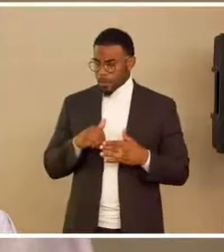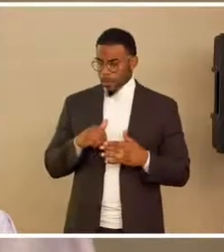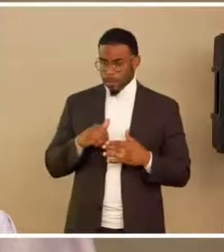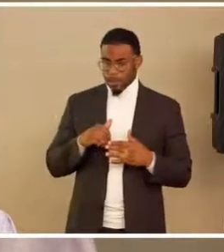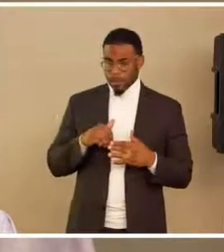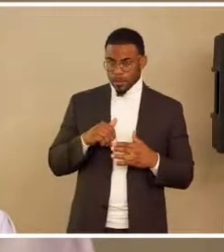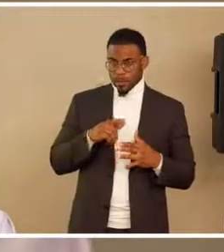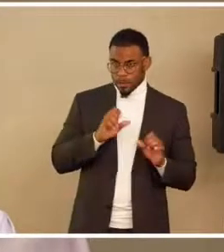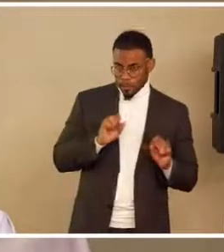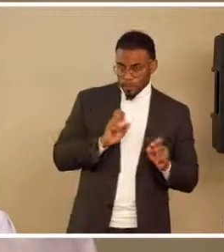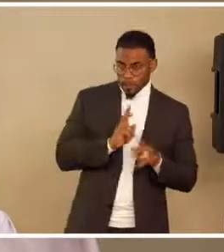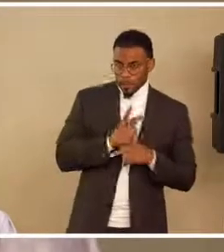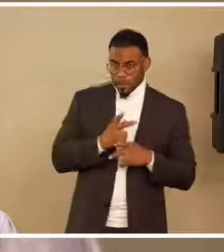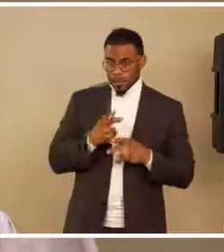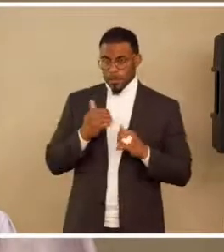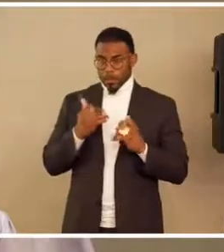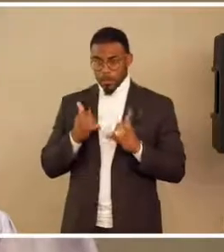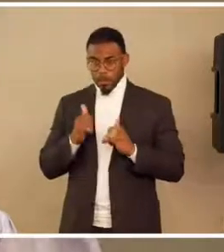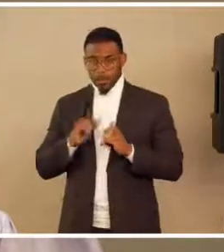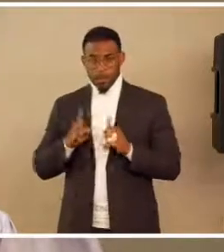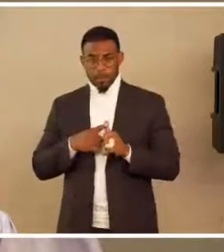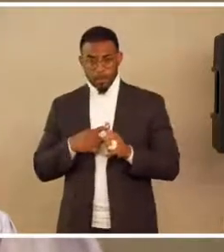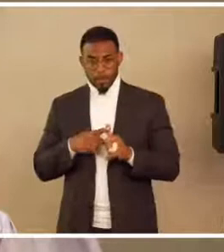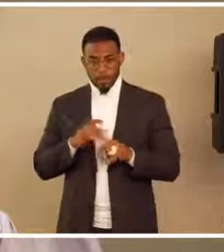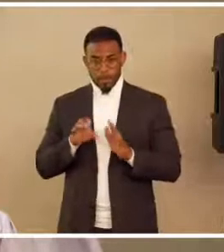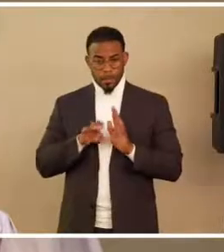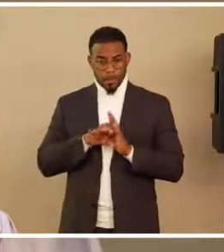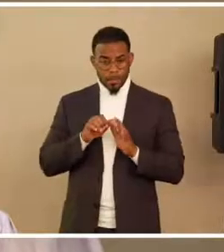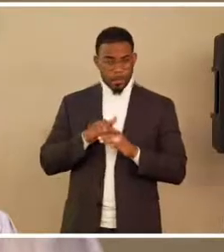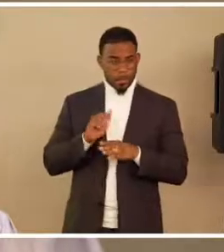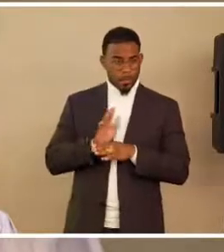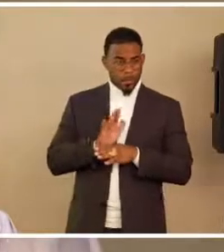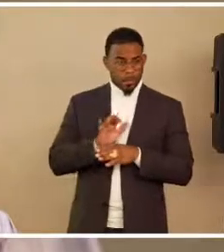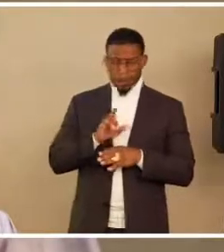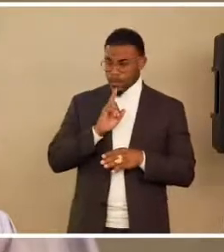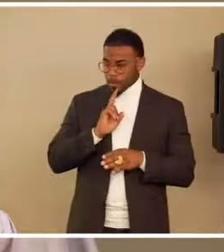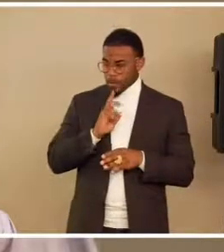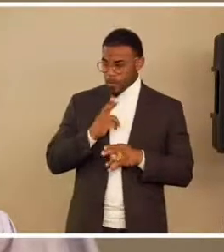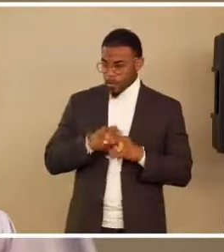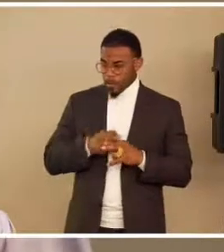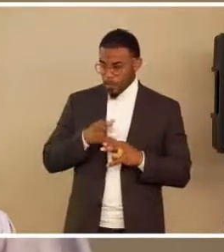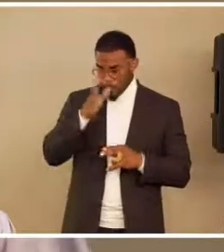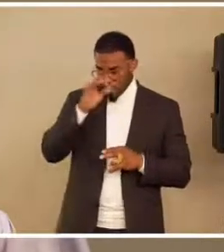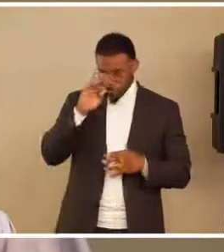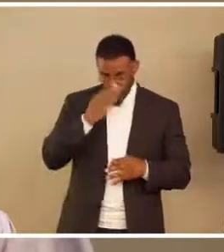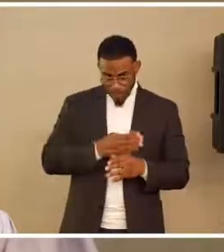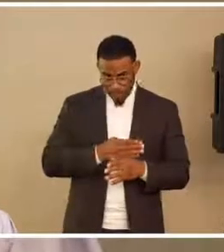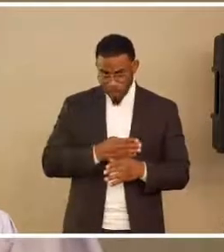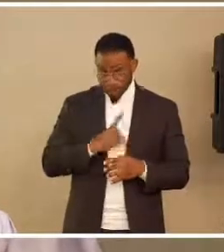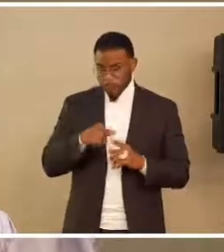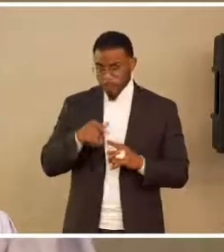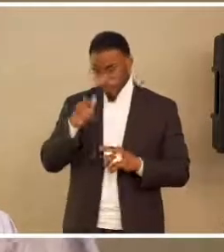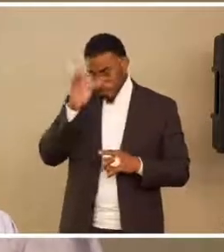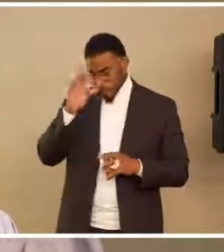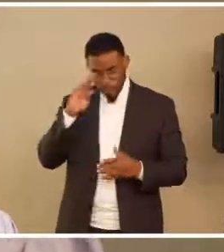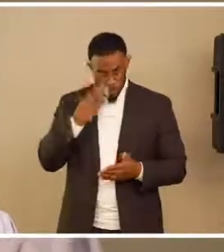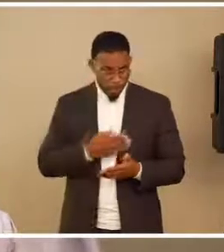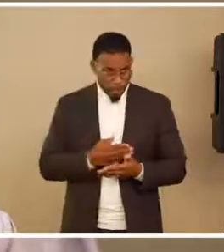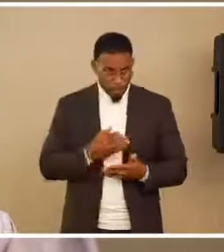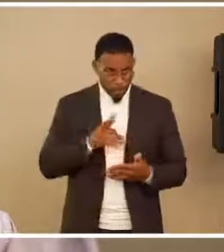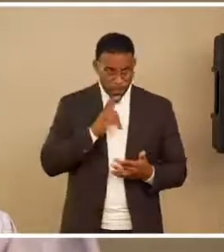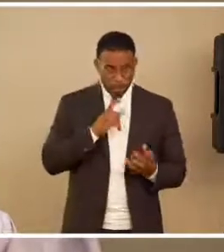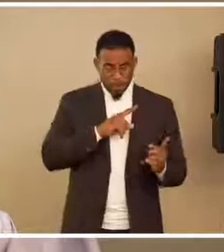Cannes, he produced and played the first character in a film that is named Father and Son, about a father and a